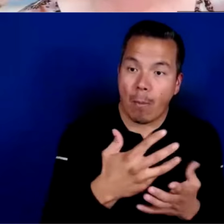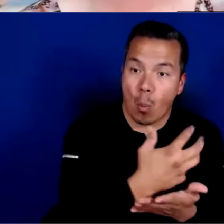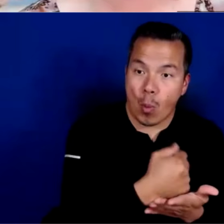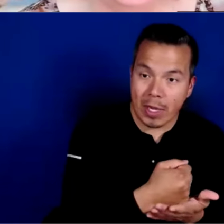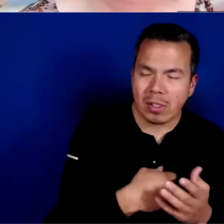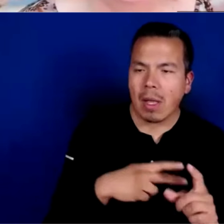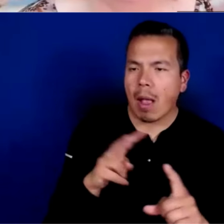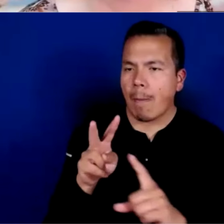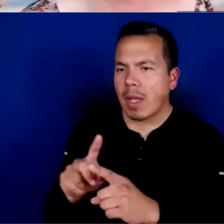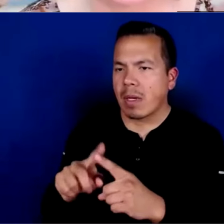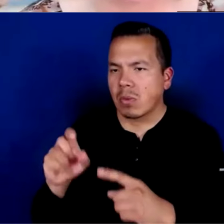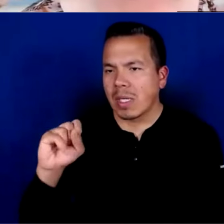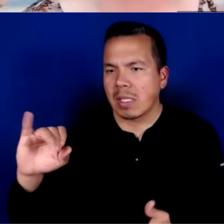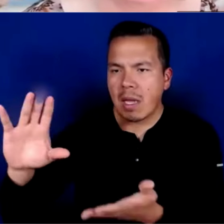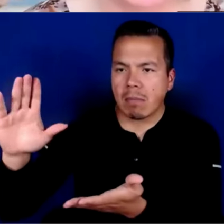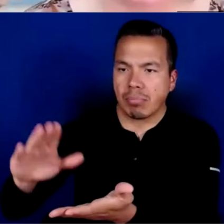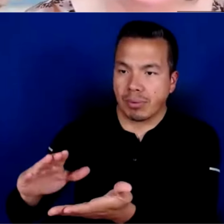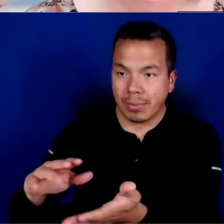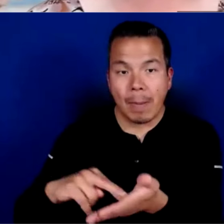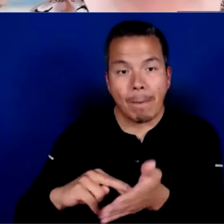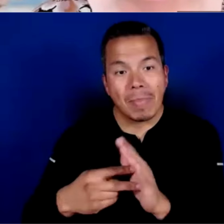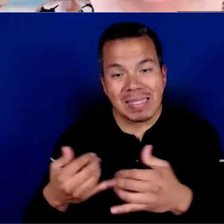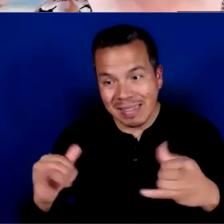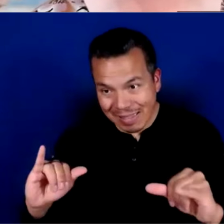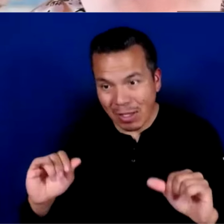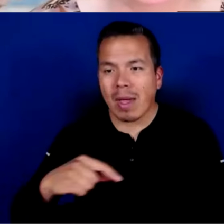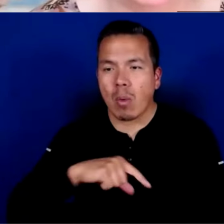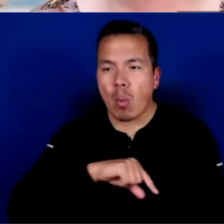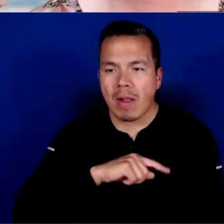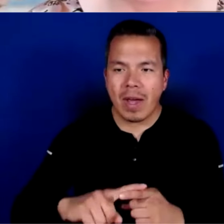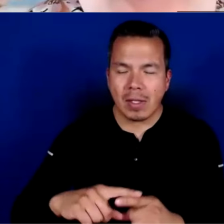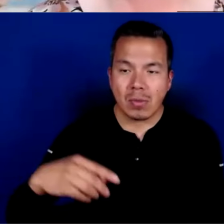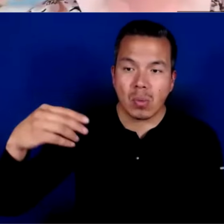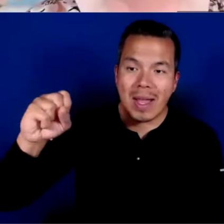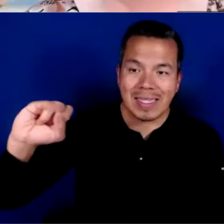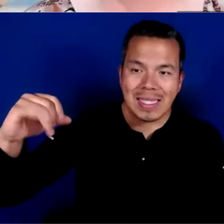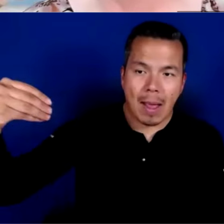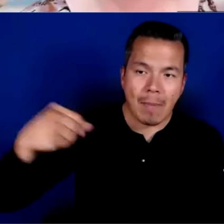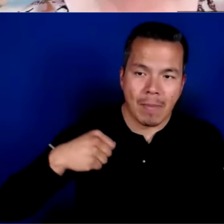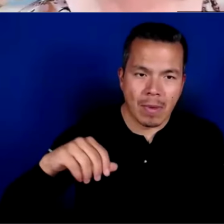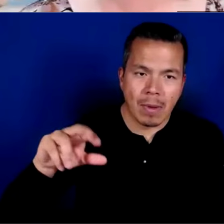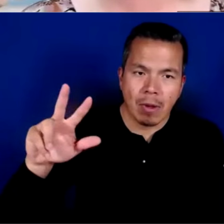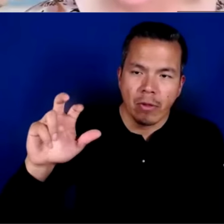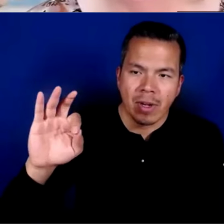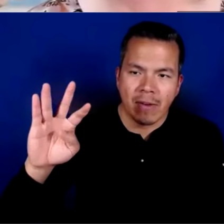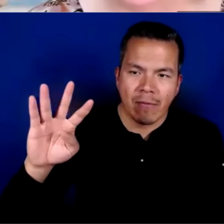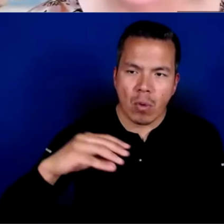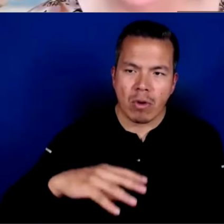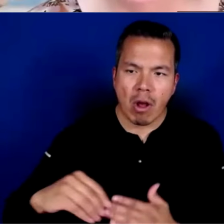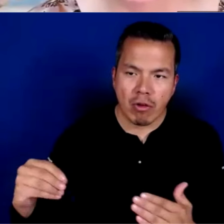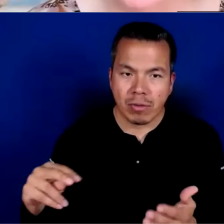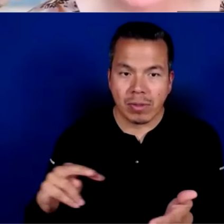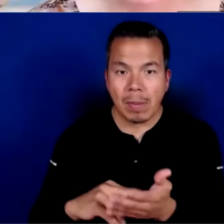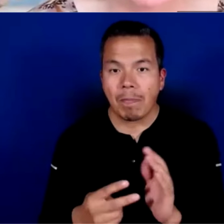Morgan is still eligible for an SSI payment of $394 per month. So we take